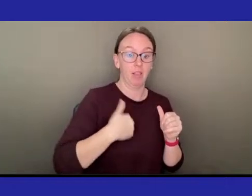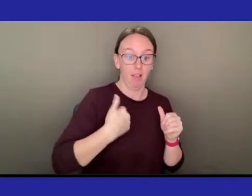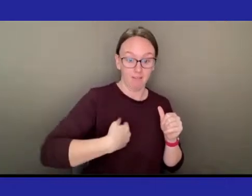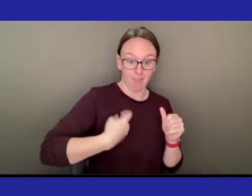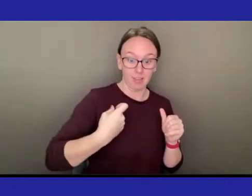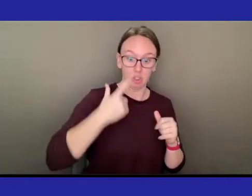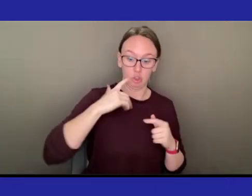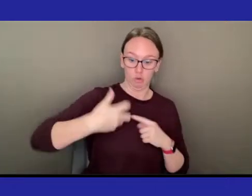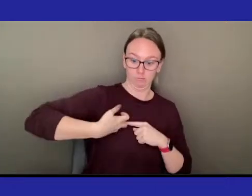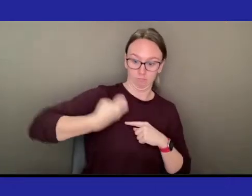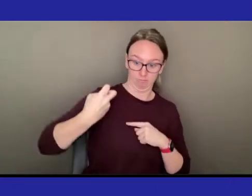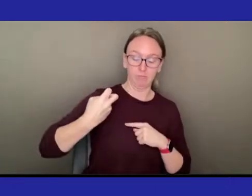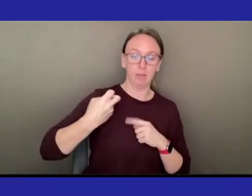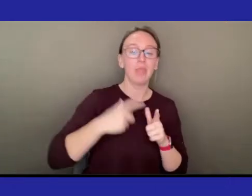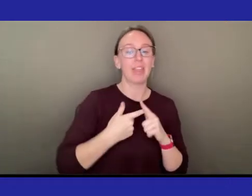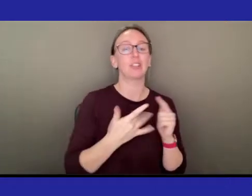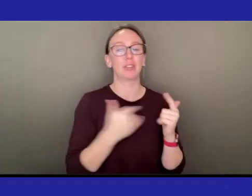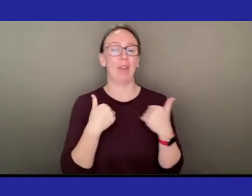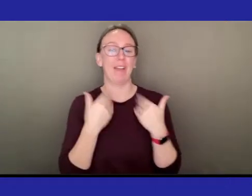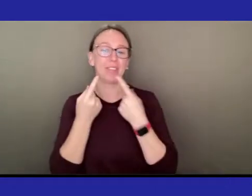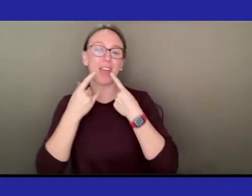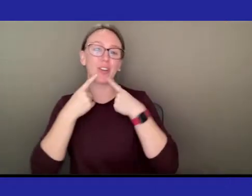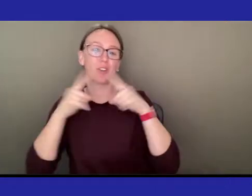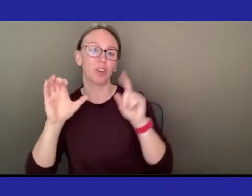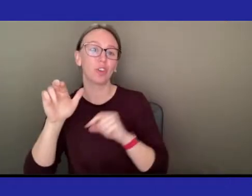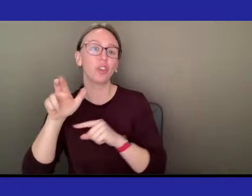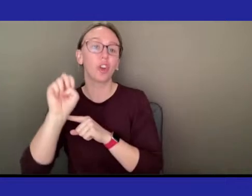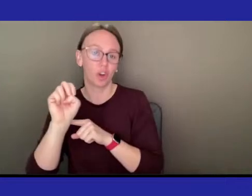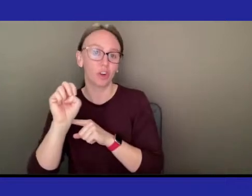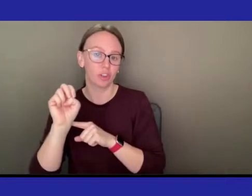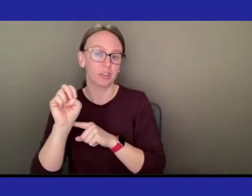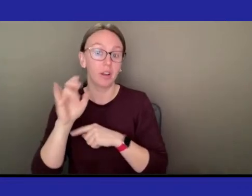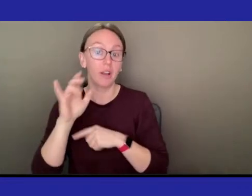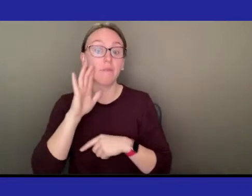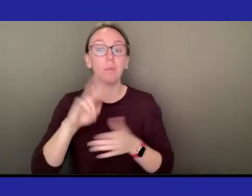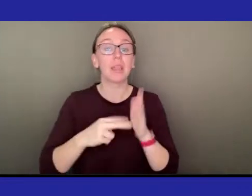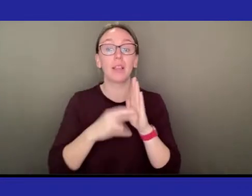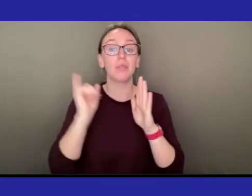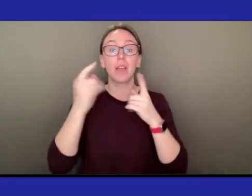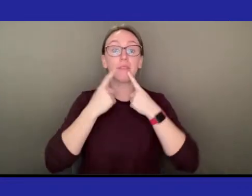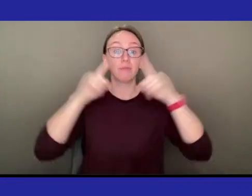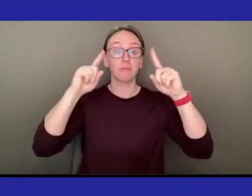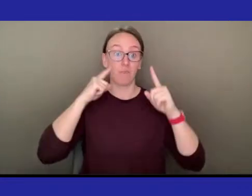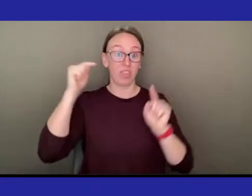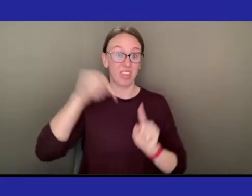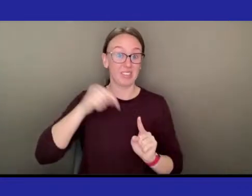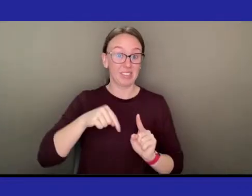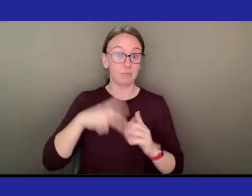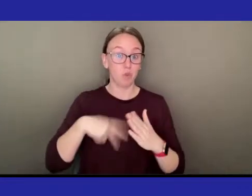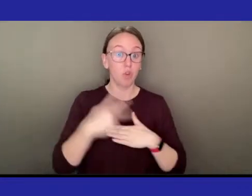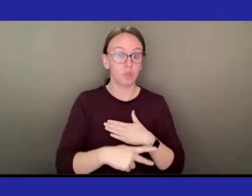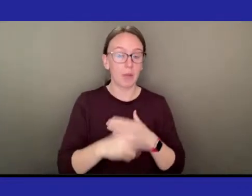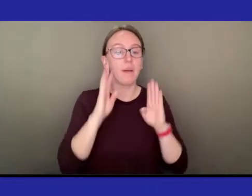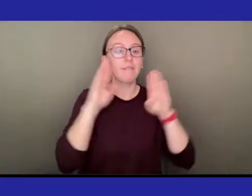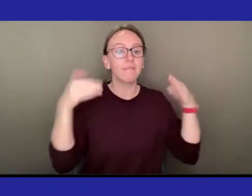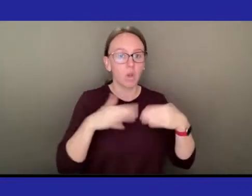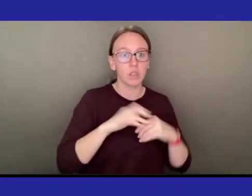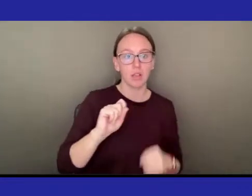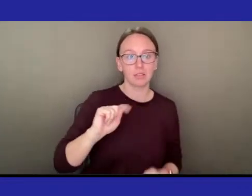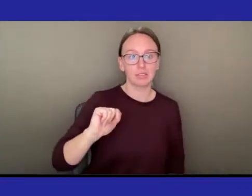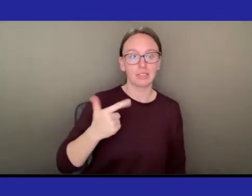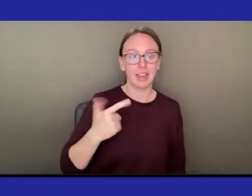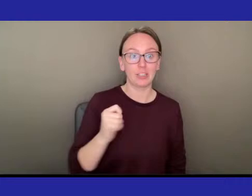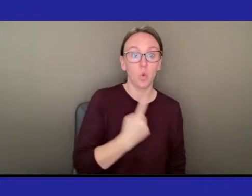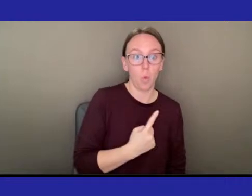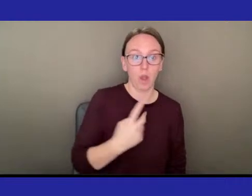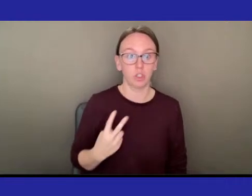determination of the efficacy of this program is focused on the ones and the twos. How many people do you